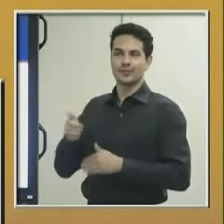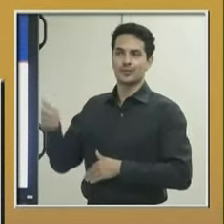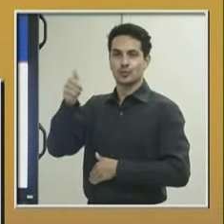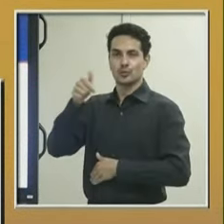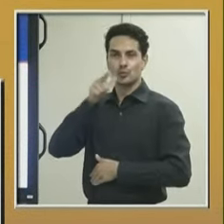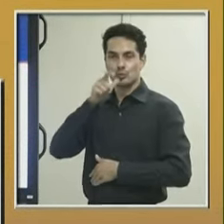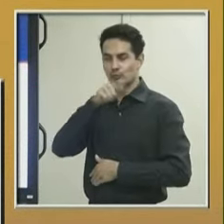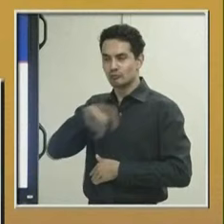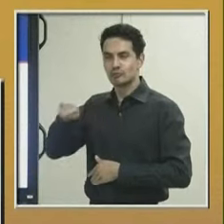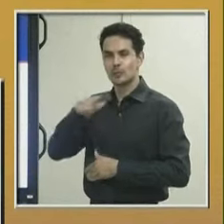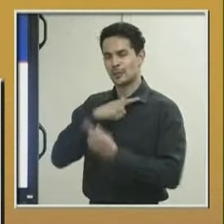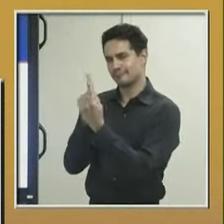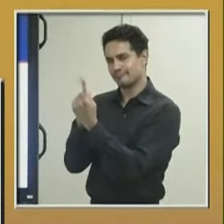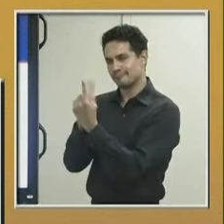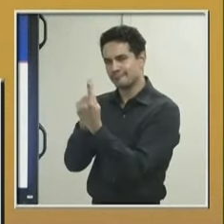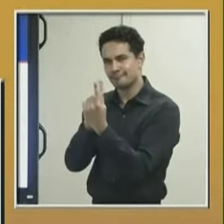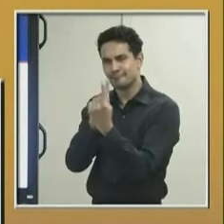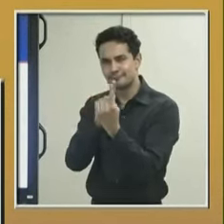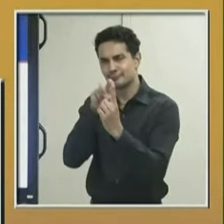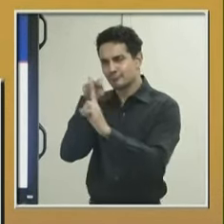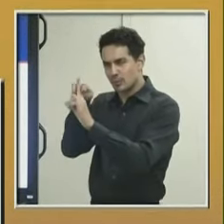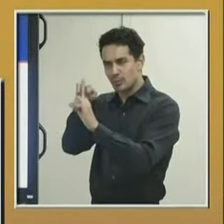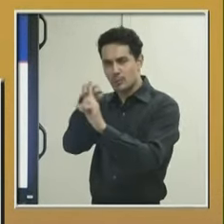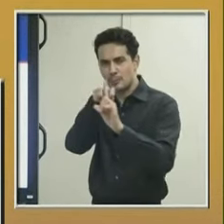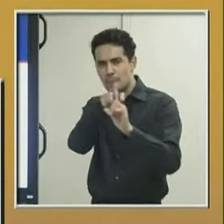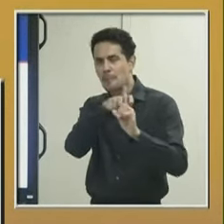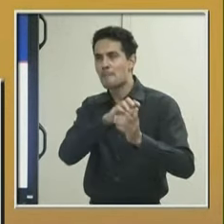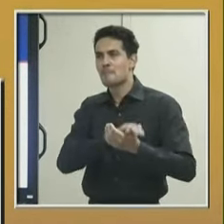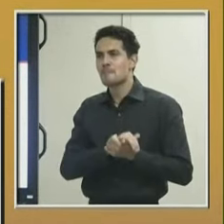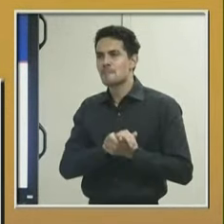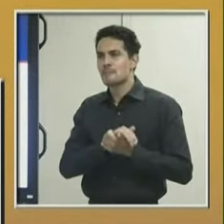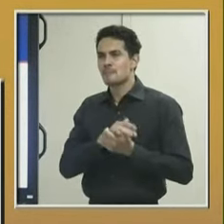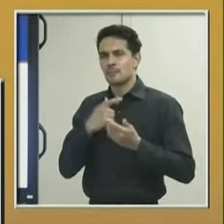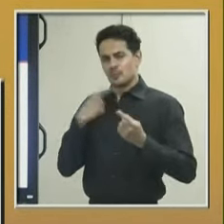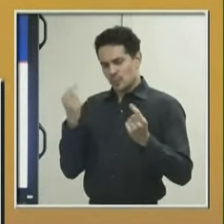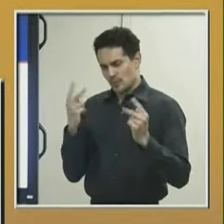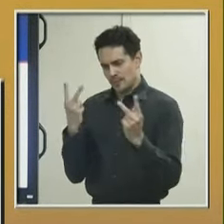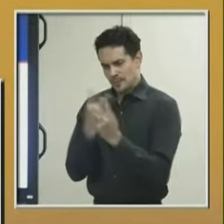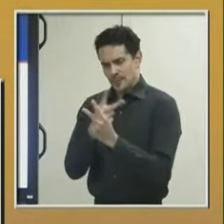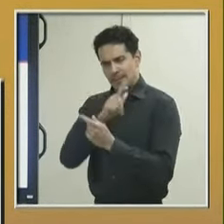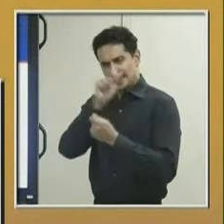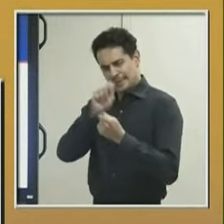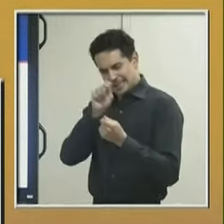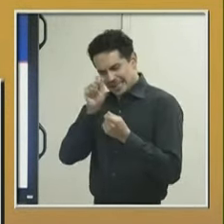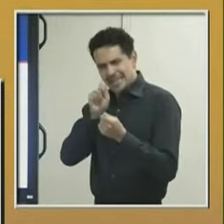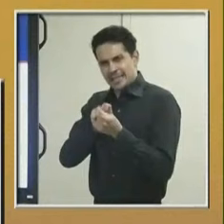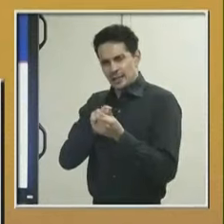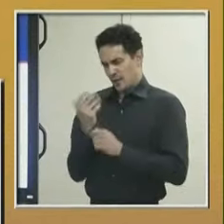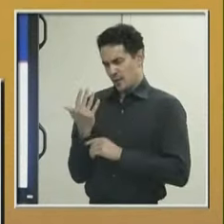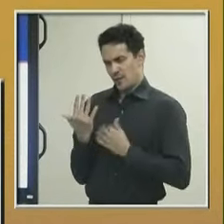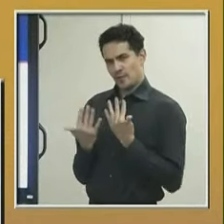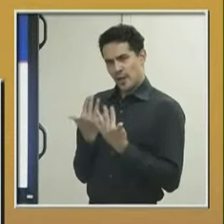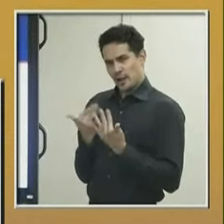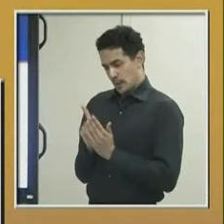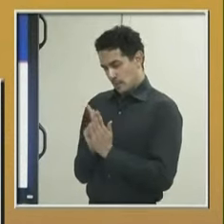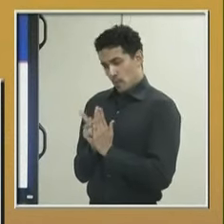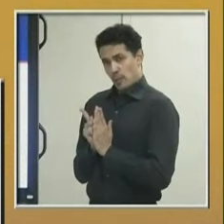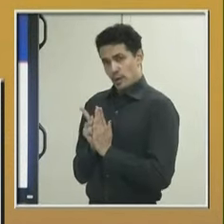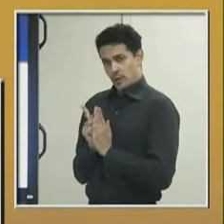and others that we can make contact with to find exactly where the fire was at a particular